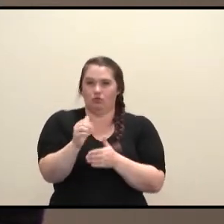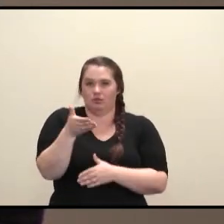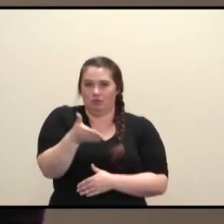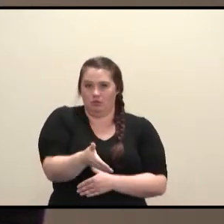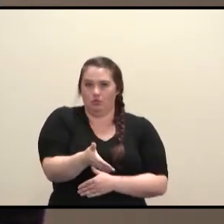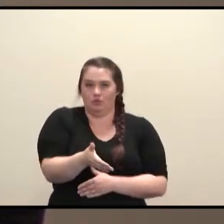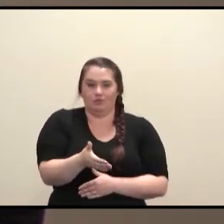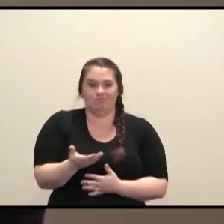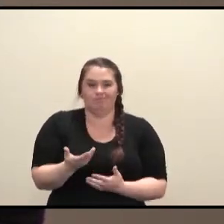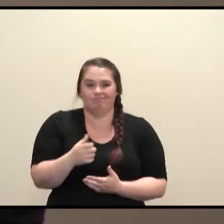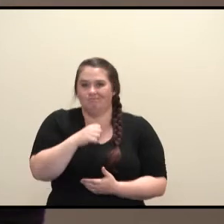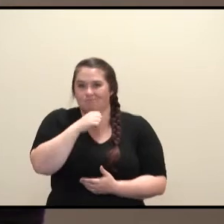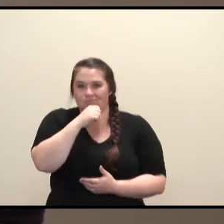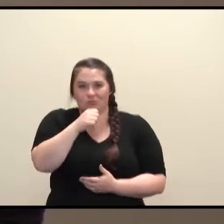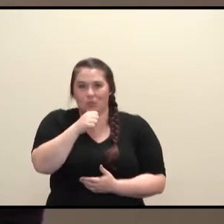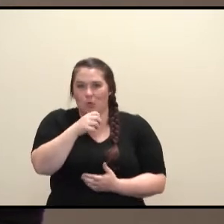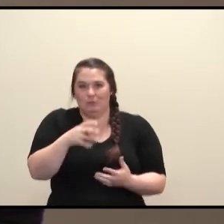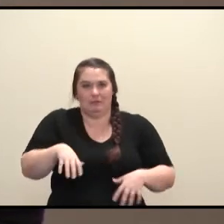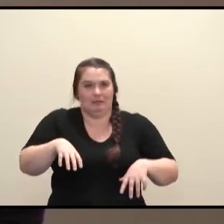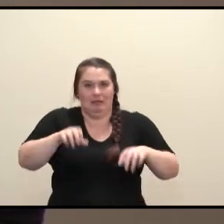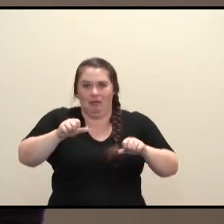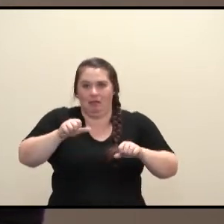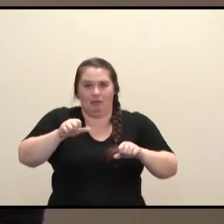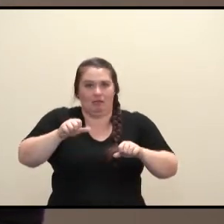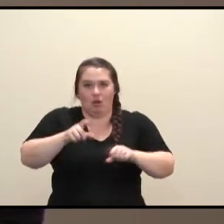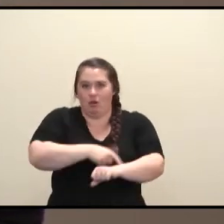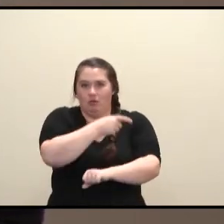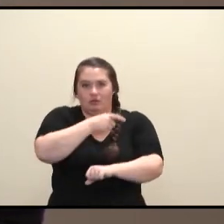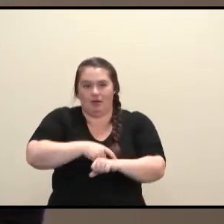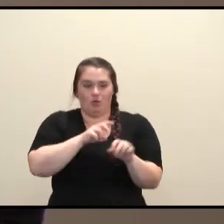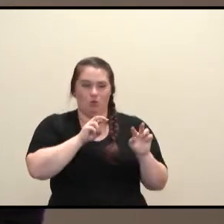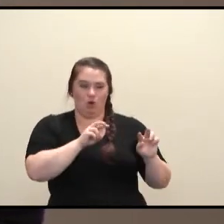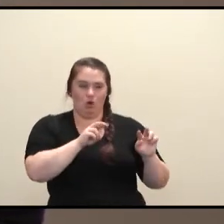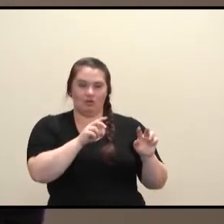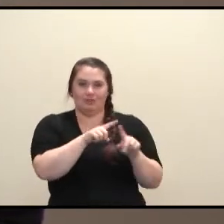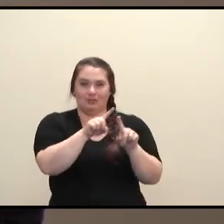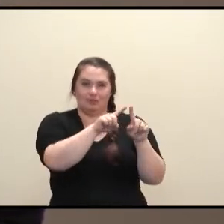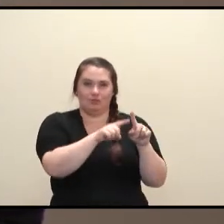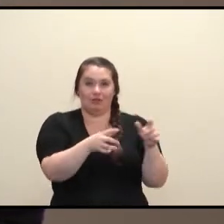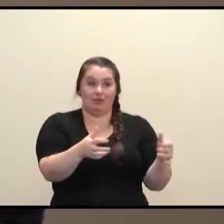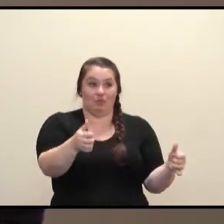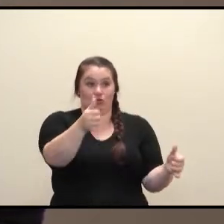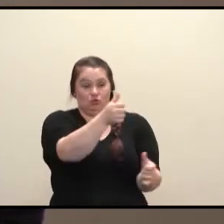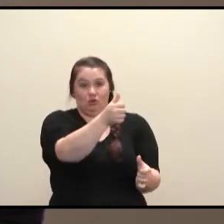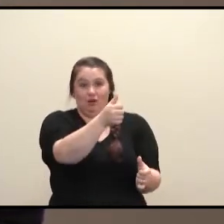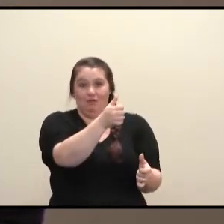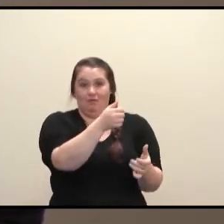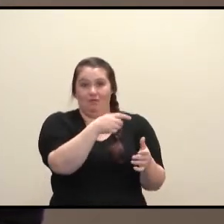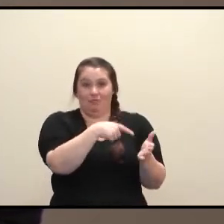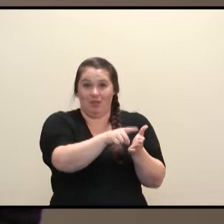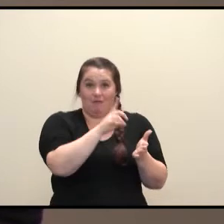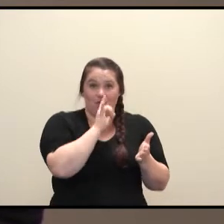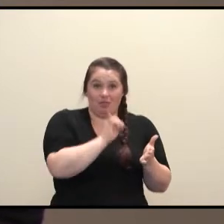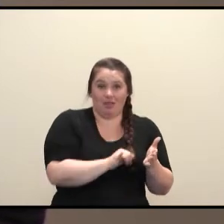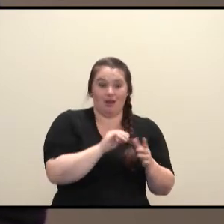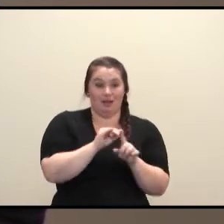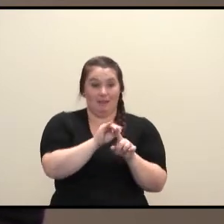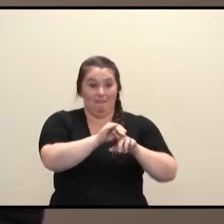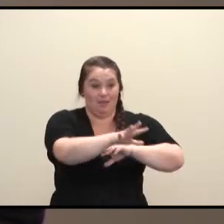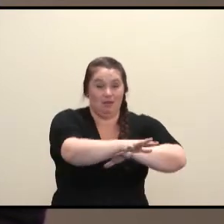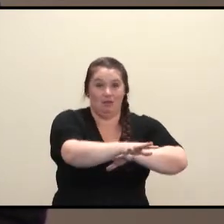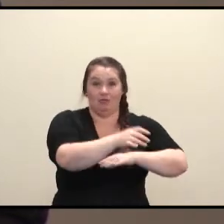take long to get to that amount when you look at administrative salaries, and it wouldn't be a huge impact to any